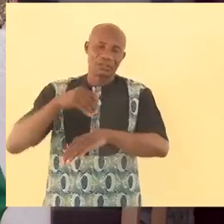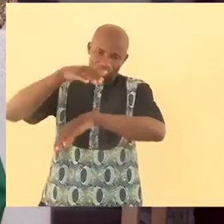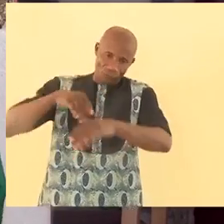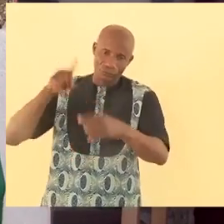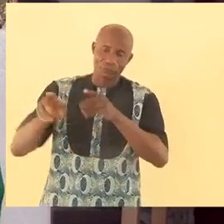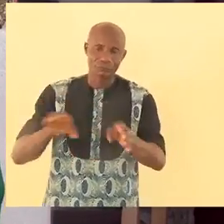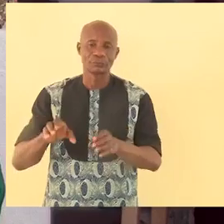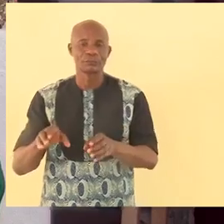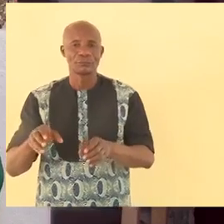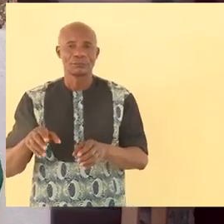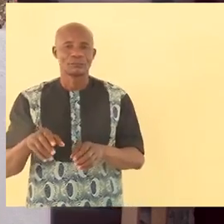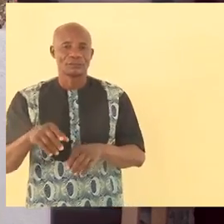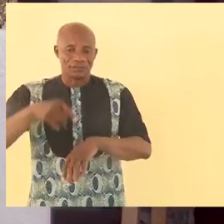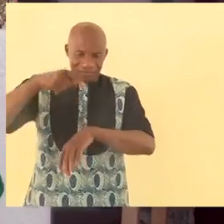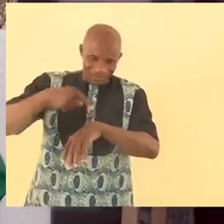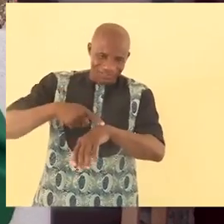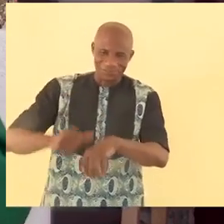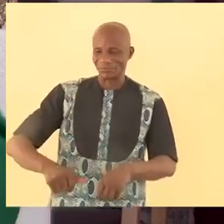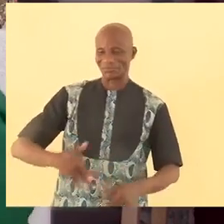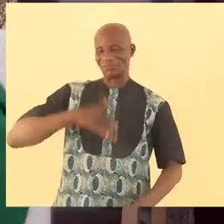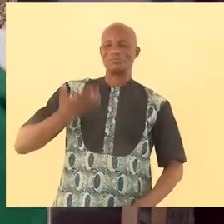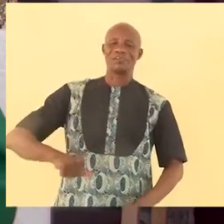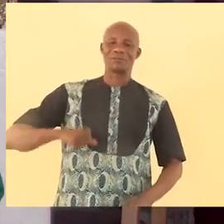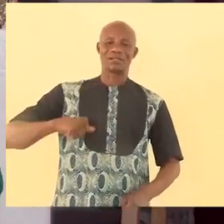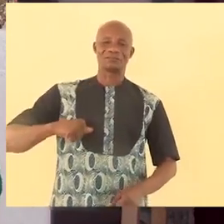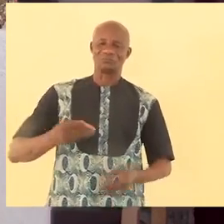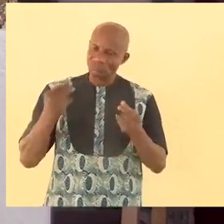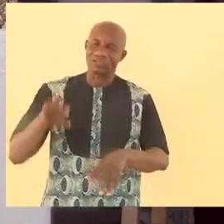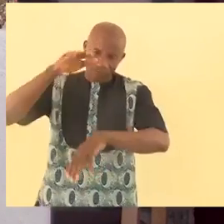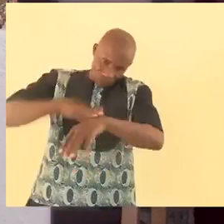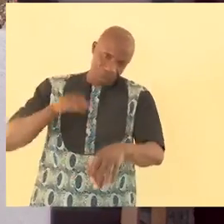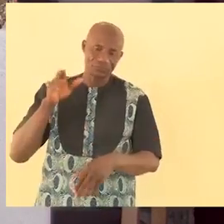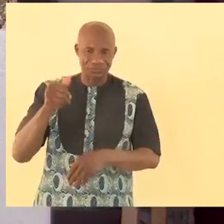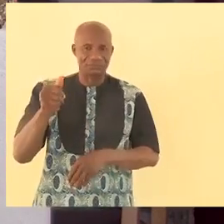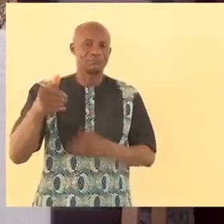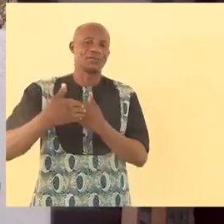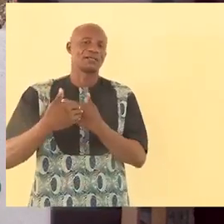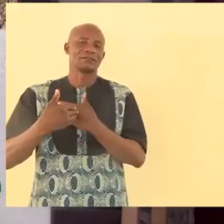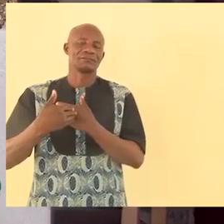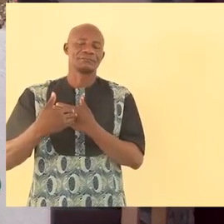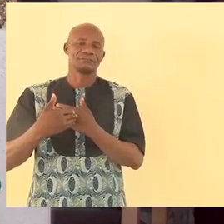day. So when for a moment you feel proud of anything, please quickly call yourself back to order.